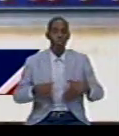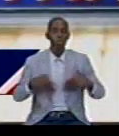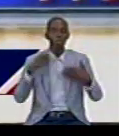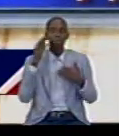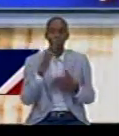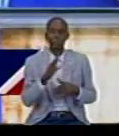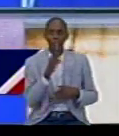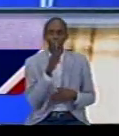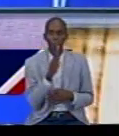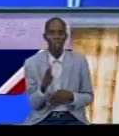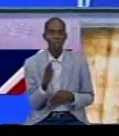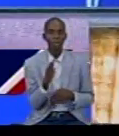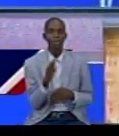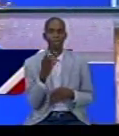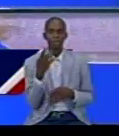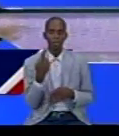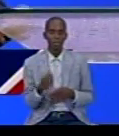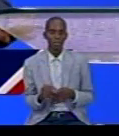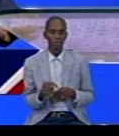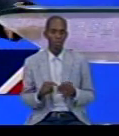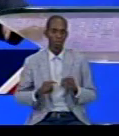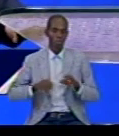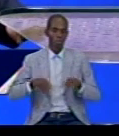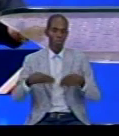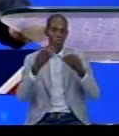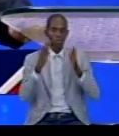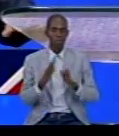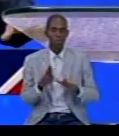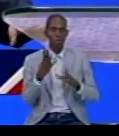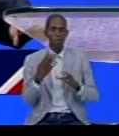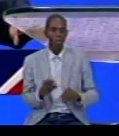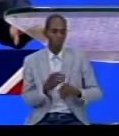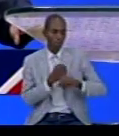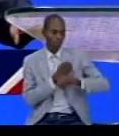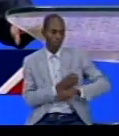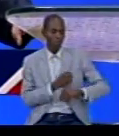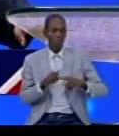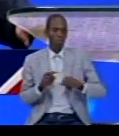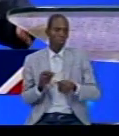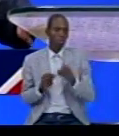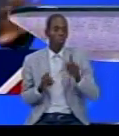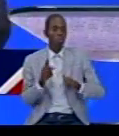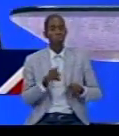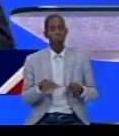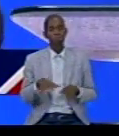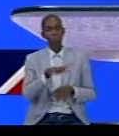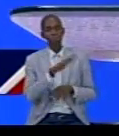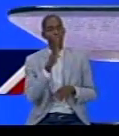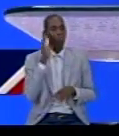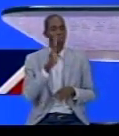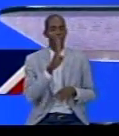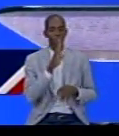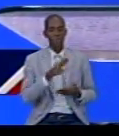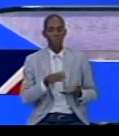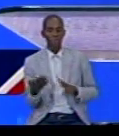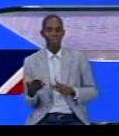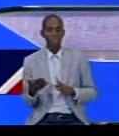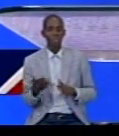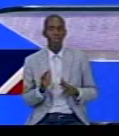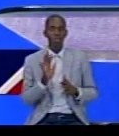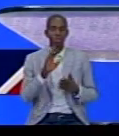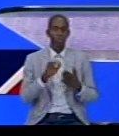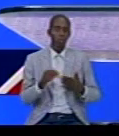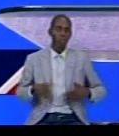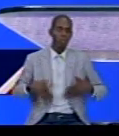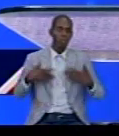source of preservation to other people, those who should have died, those who should have perished, your life, your